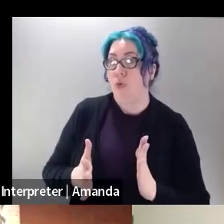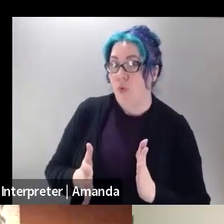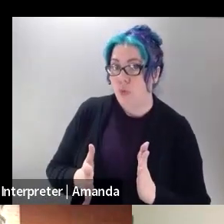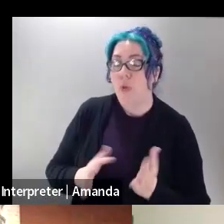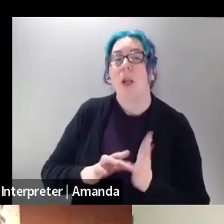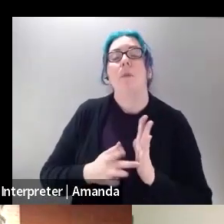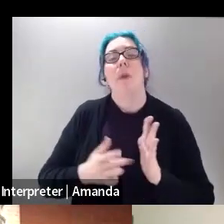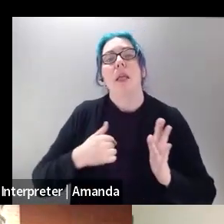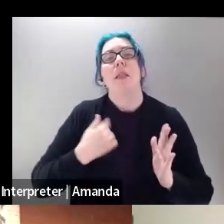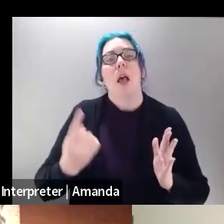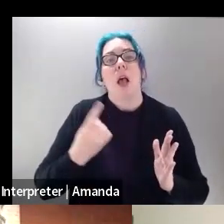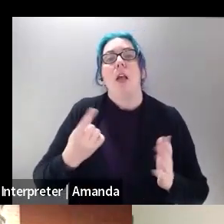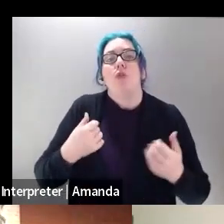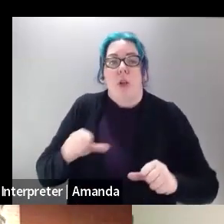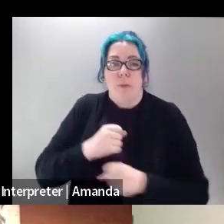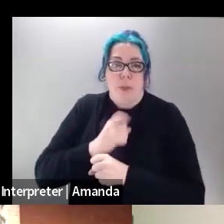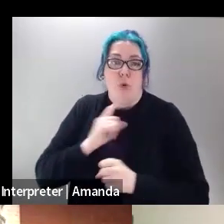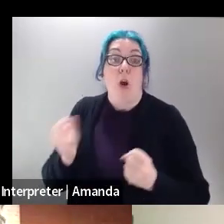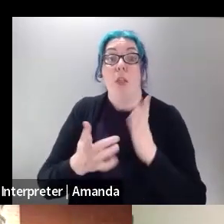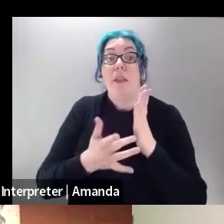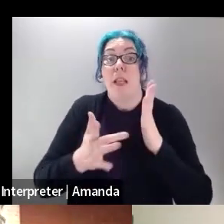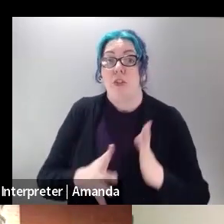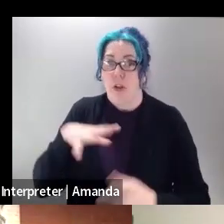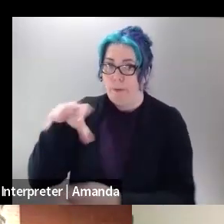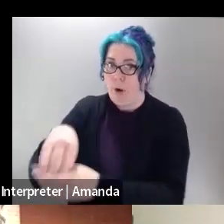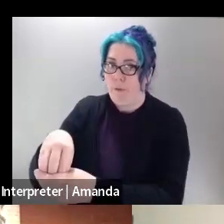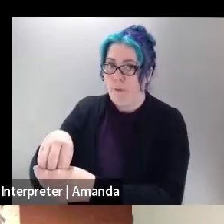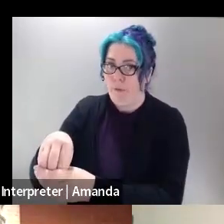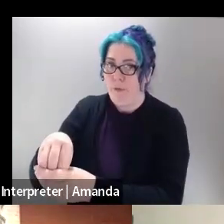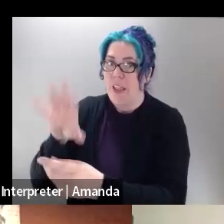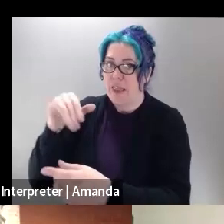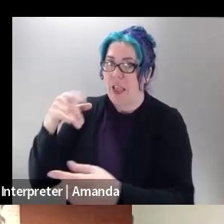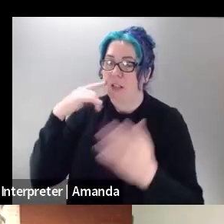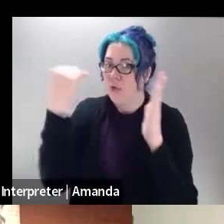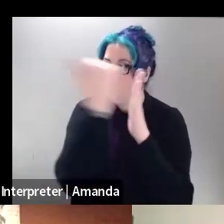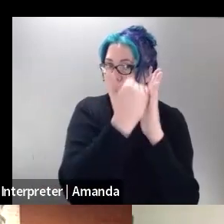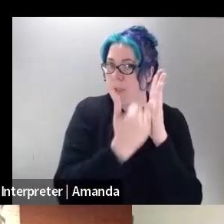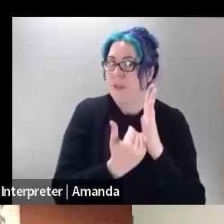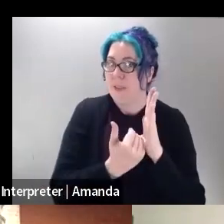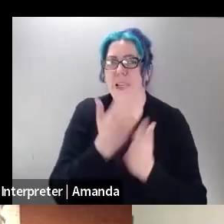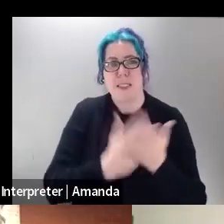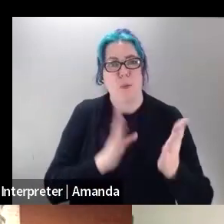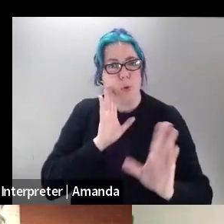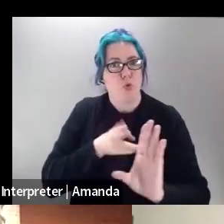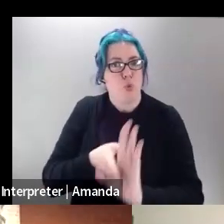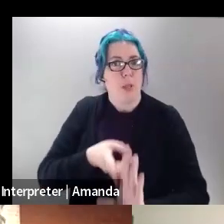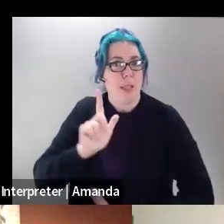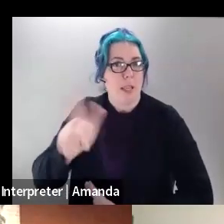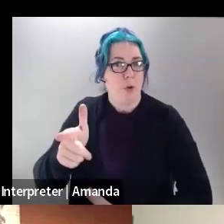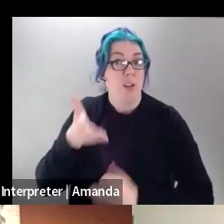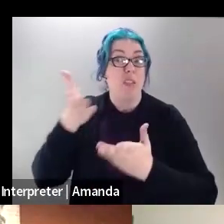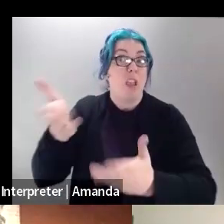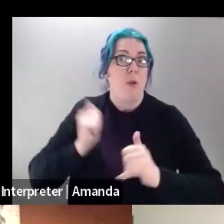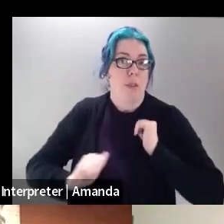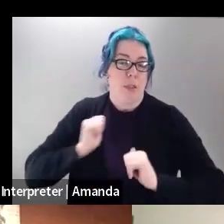our upcoming technicians at the theater we will be performing at. I guess similar to what Jenna does. So again, this issue